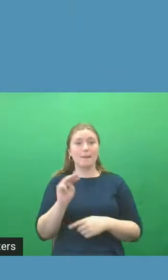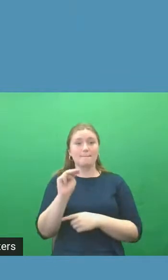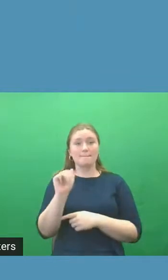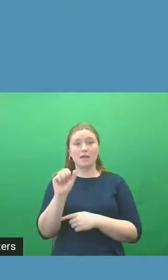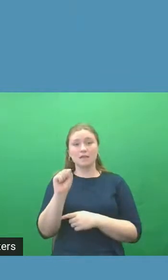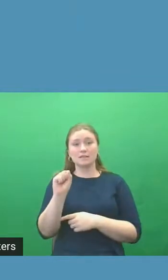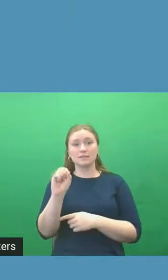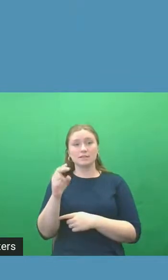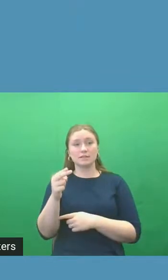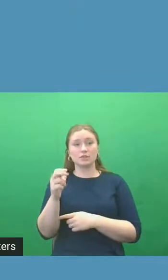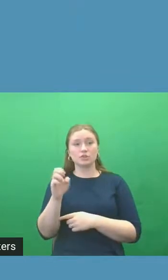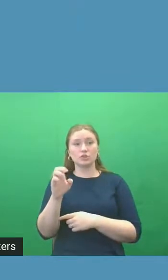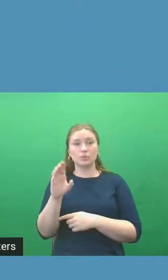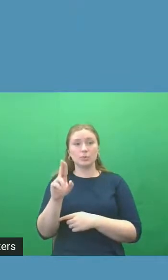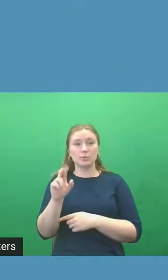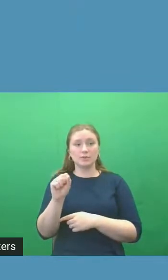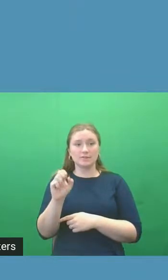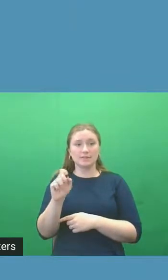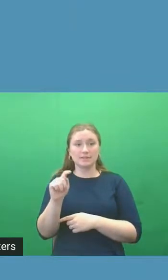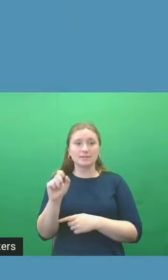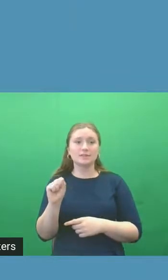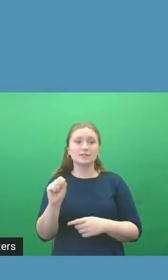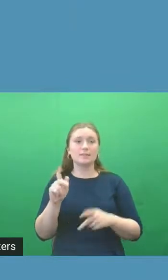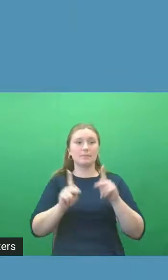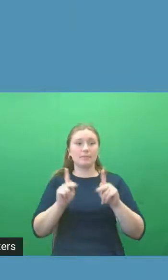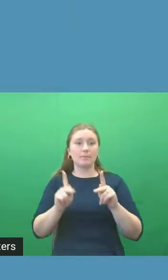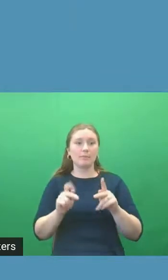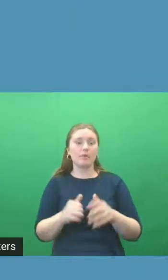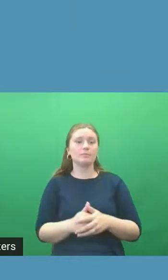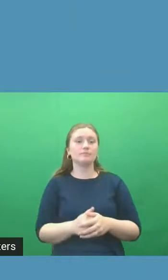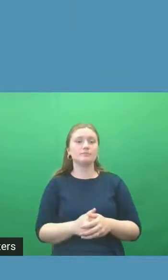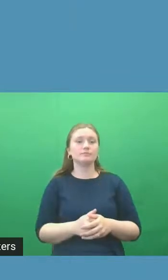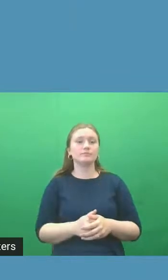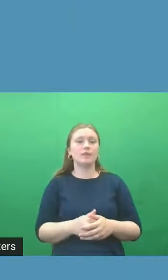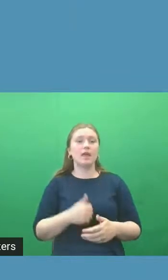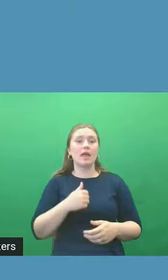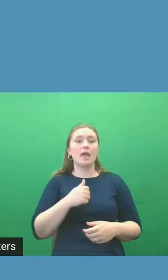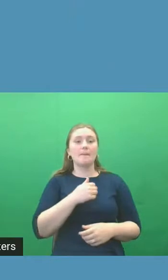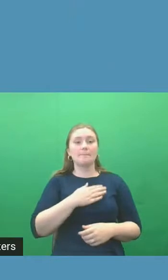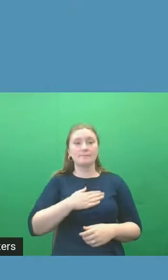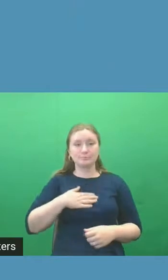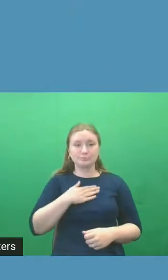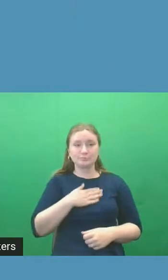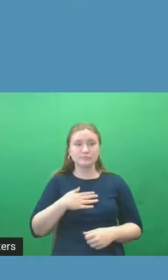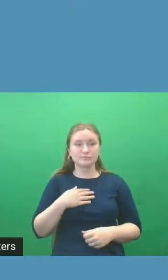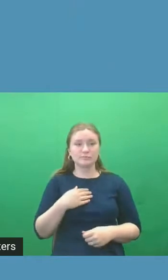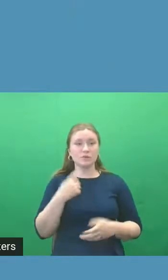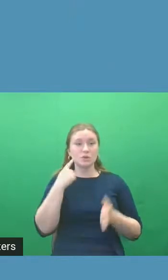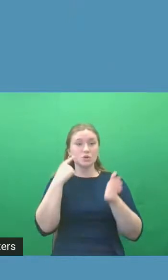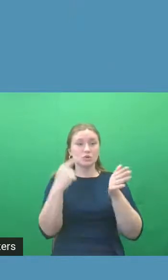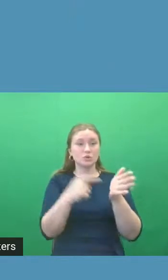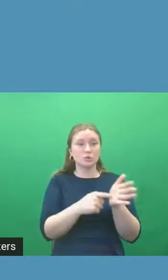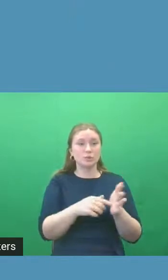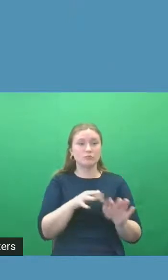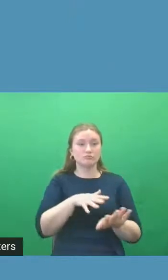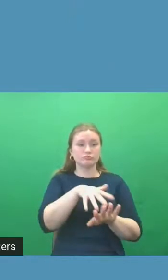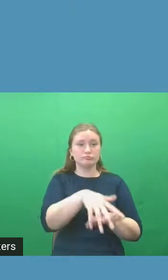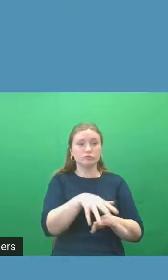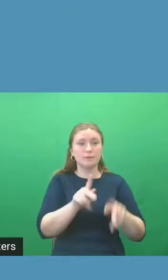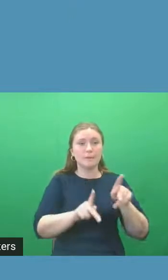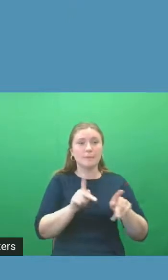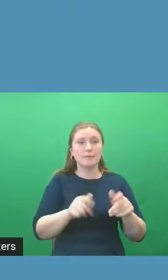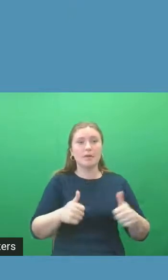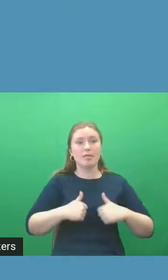of the Massachusetts peoples. Wherever we are, let us acknowledge all indigenous nations as living communities, their elders